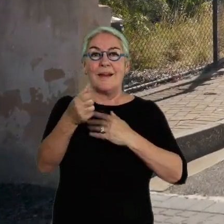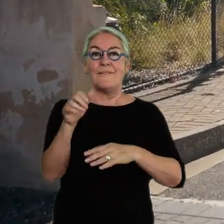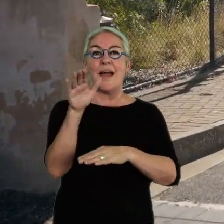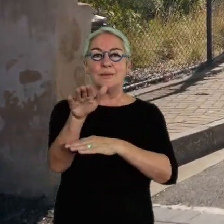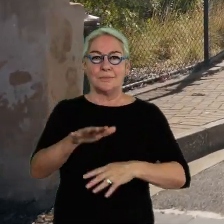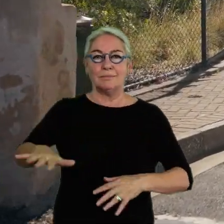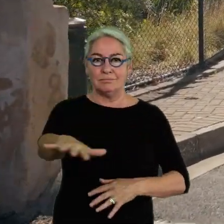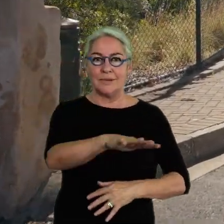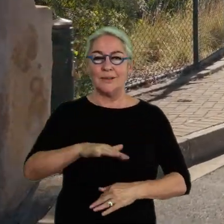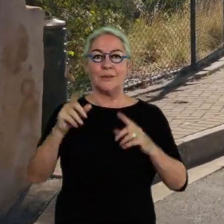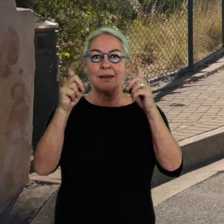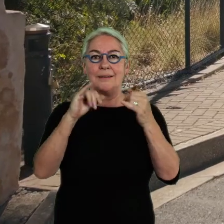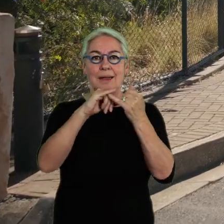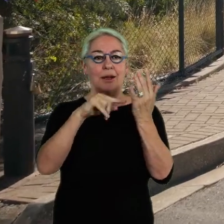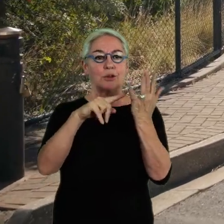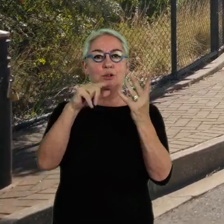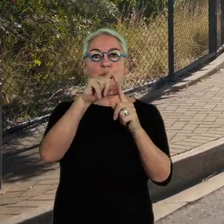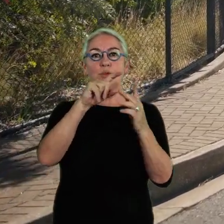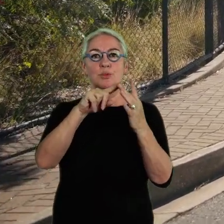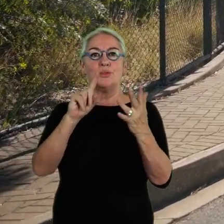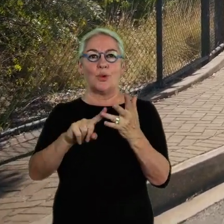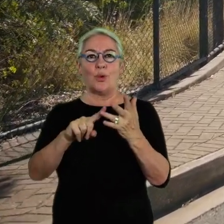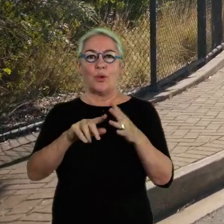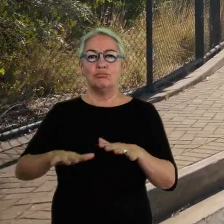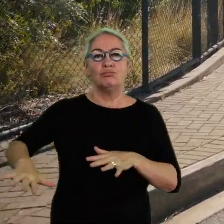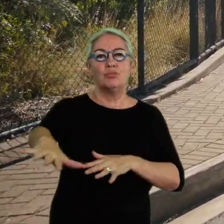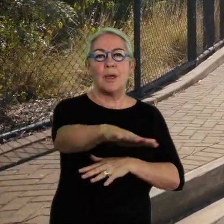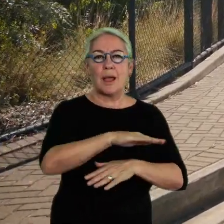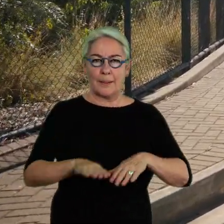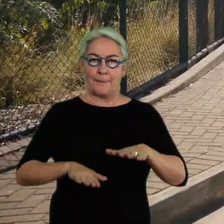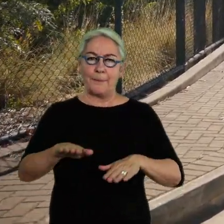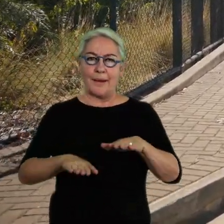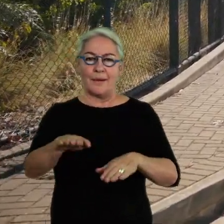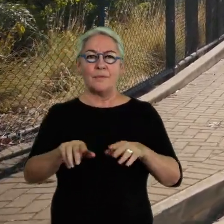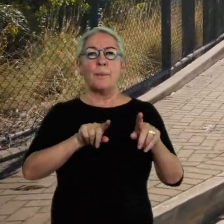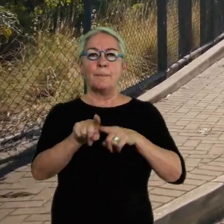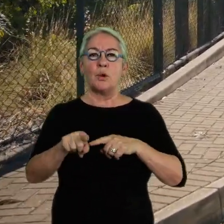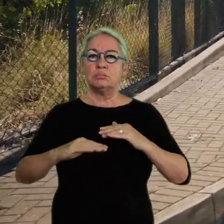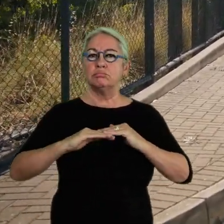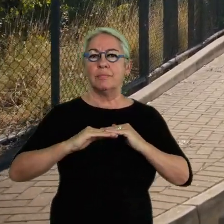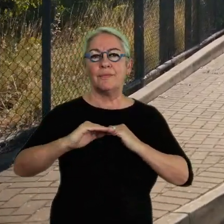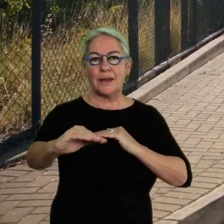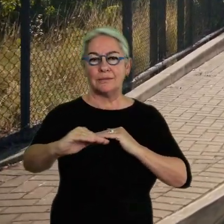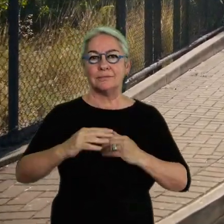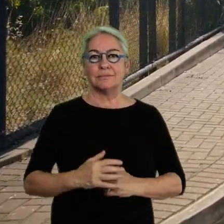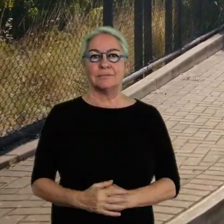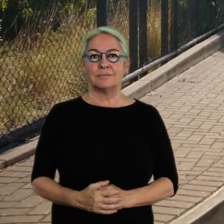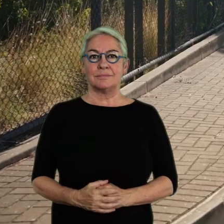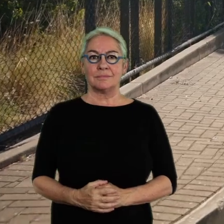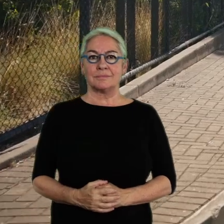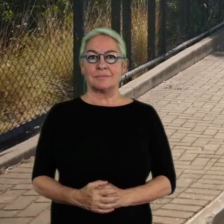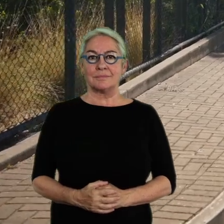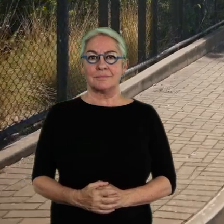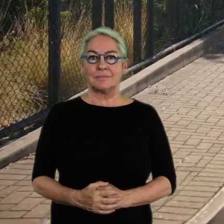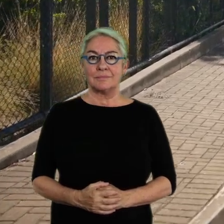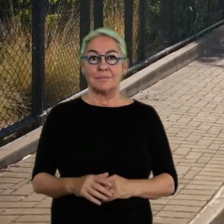There is an outdoor area when you enter Holden Street Theatres closest to the studio. The flooring is paved and mostly flat. Philcell